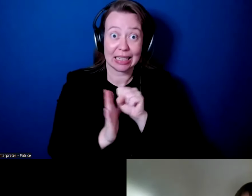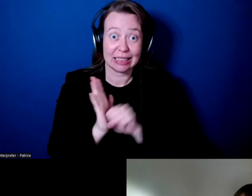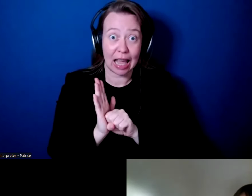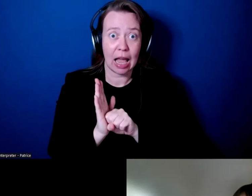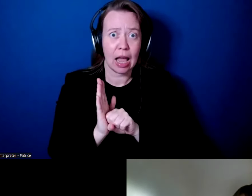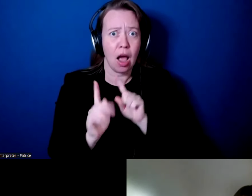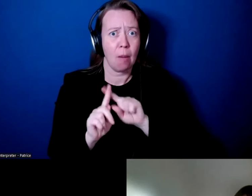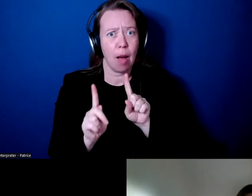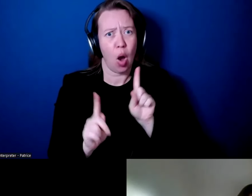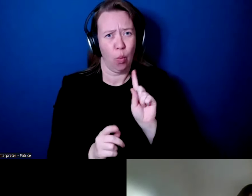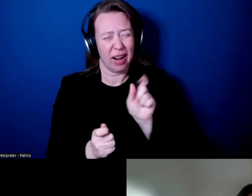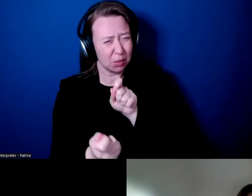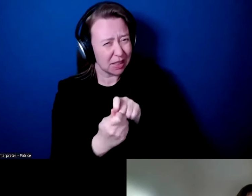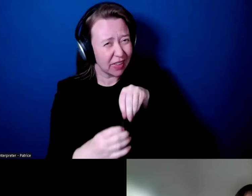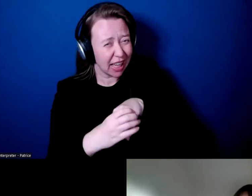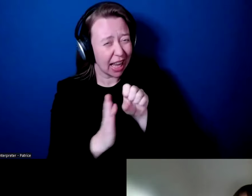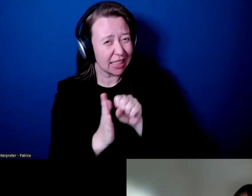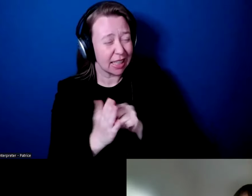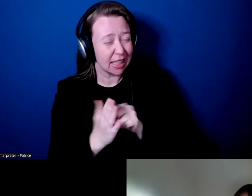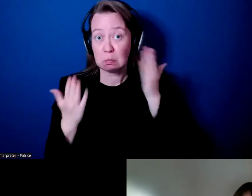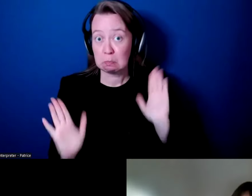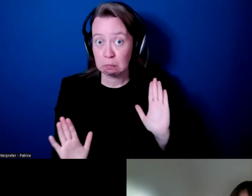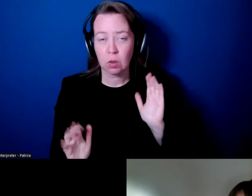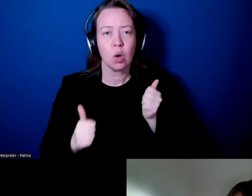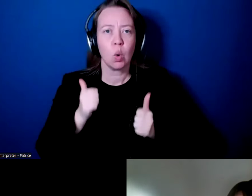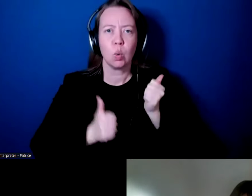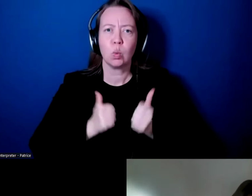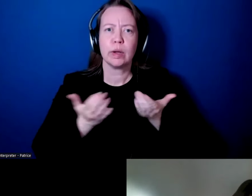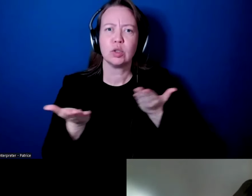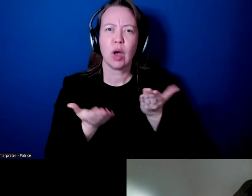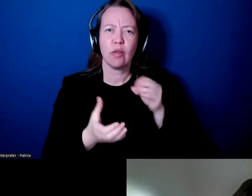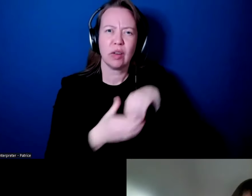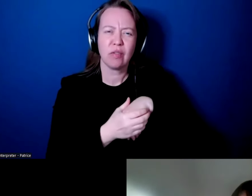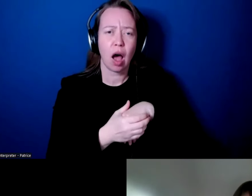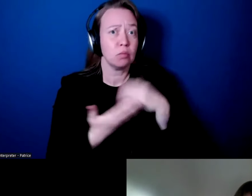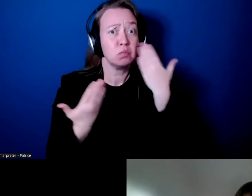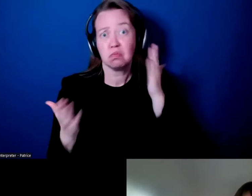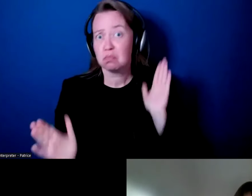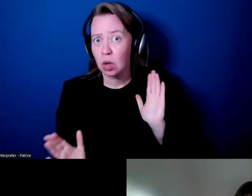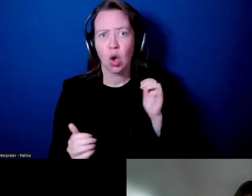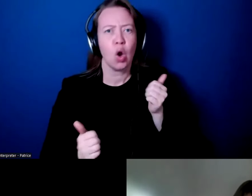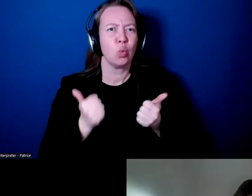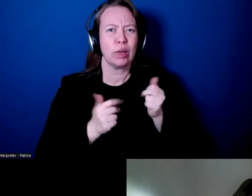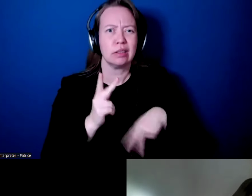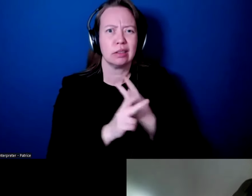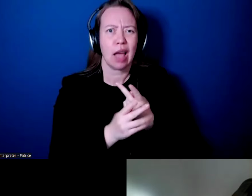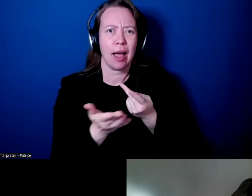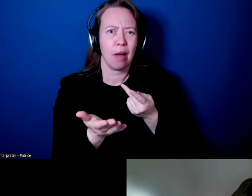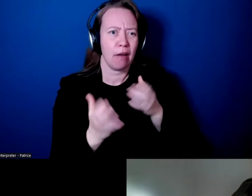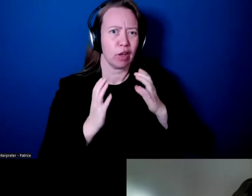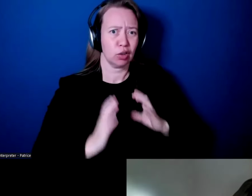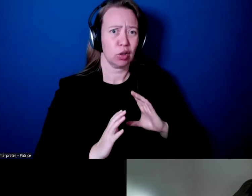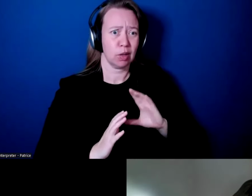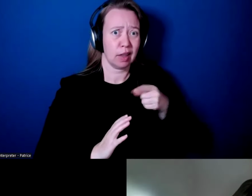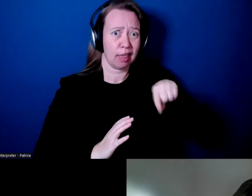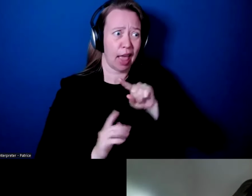in the state or what programs they're serving in or what types of consumers they're supporting, what their skill sets are, and so